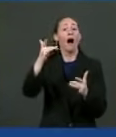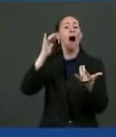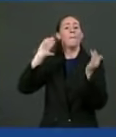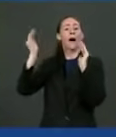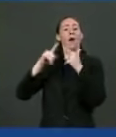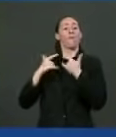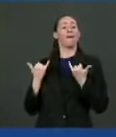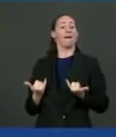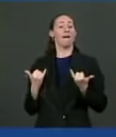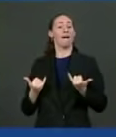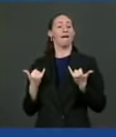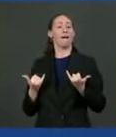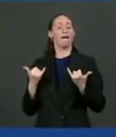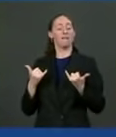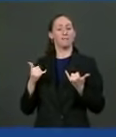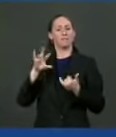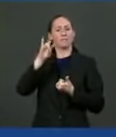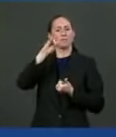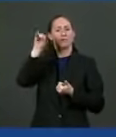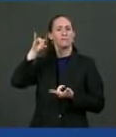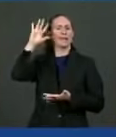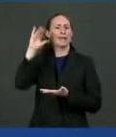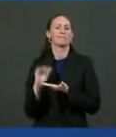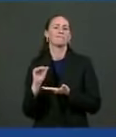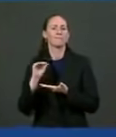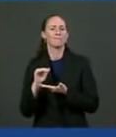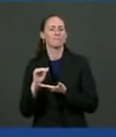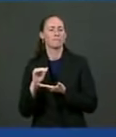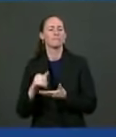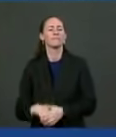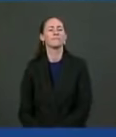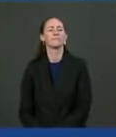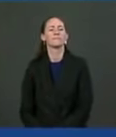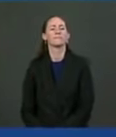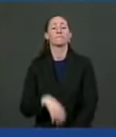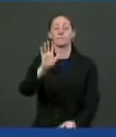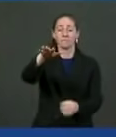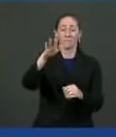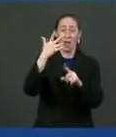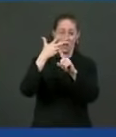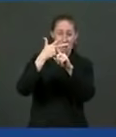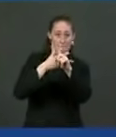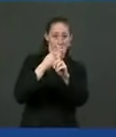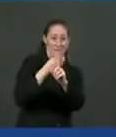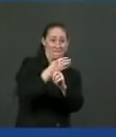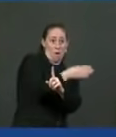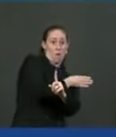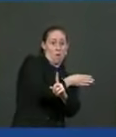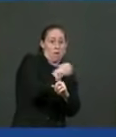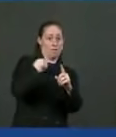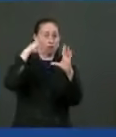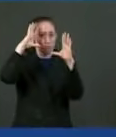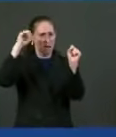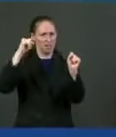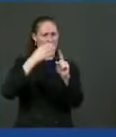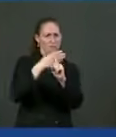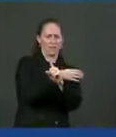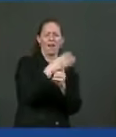before I took office, our economy was faltering, creating just 50,000 jobs a month. We're now